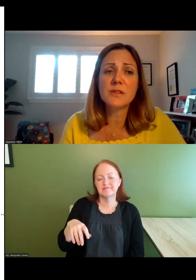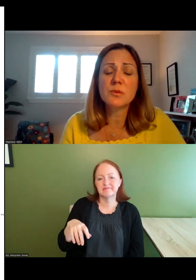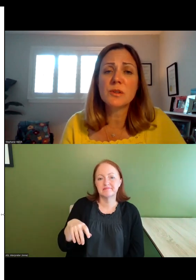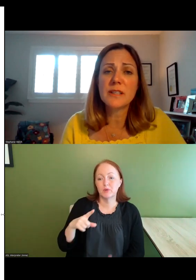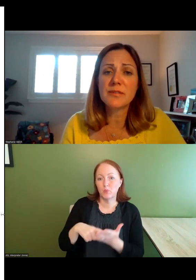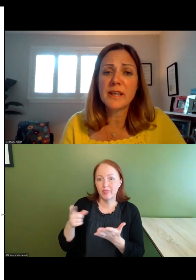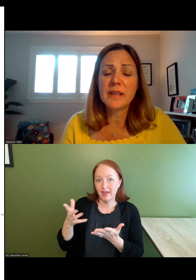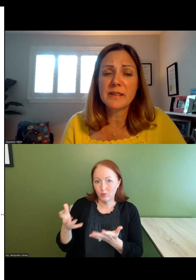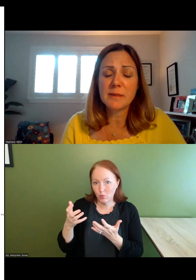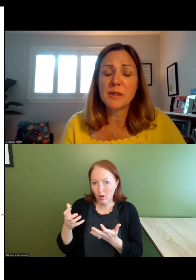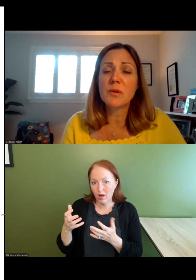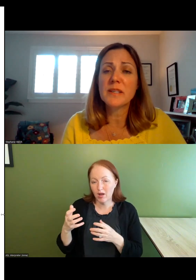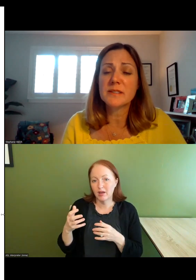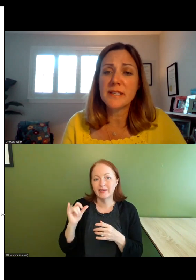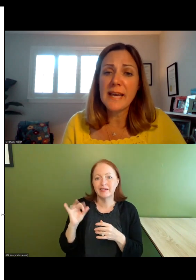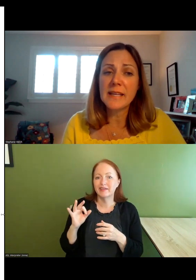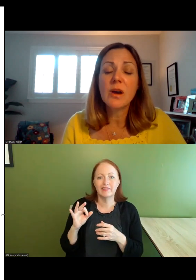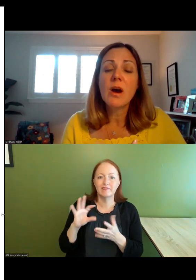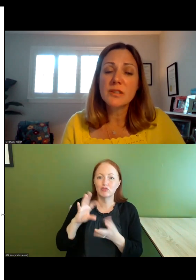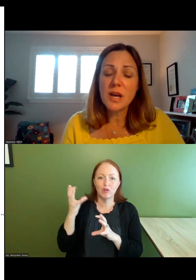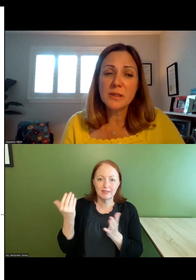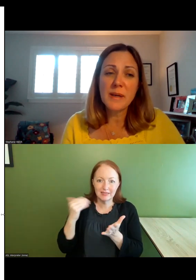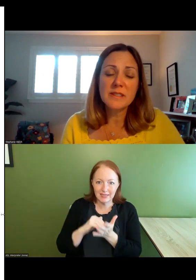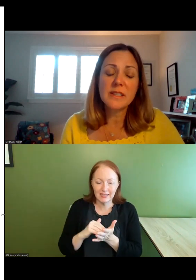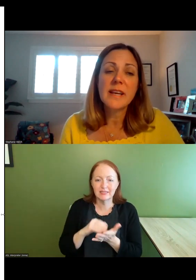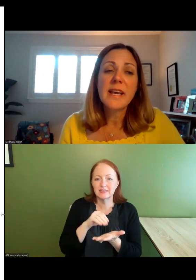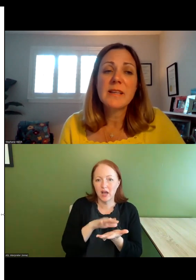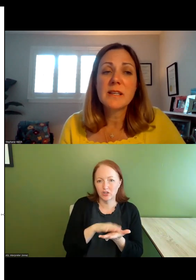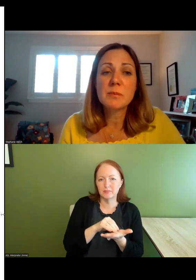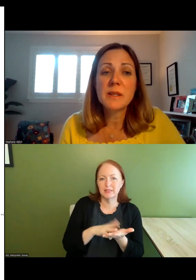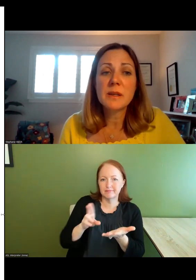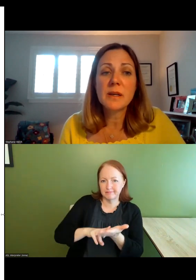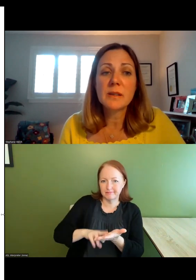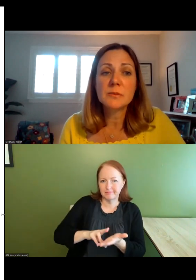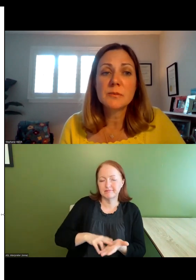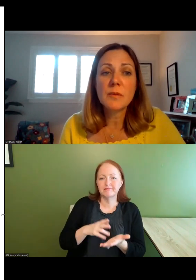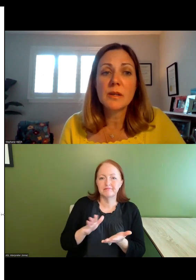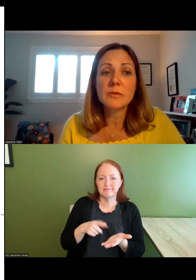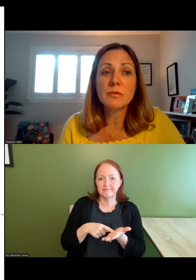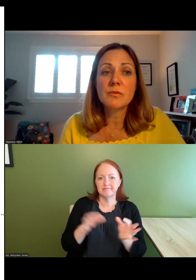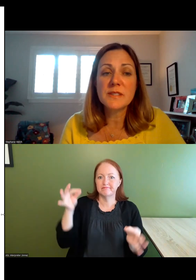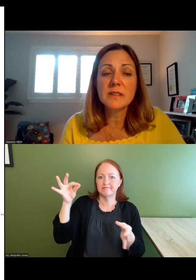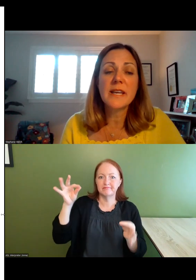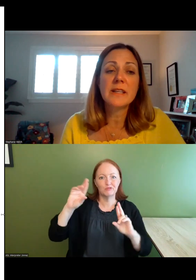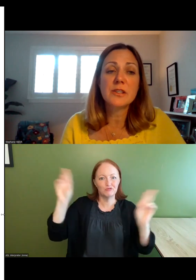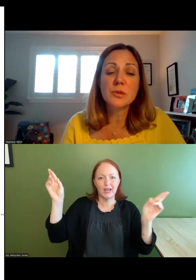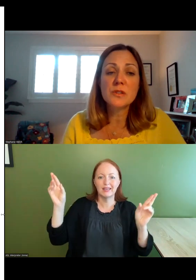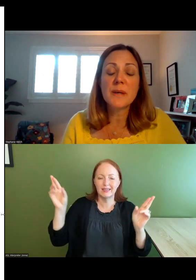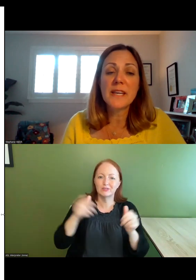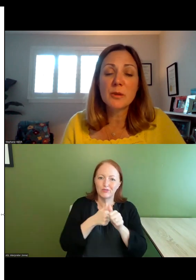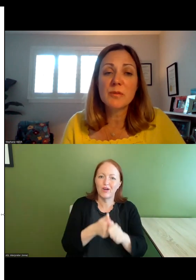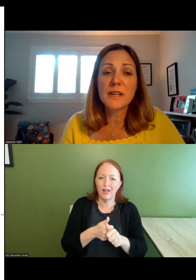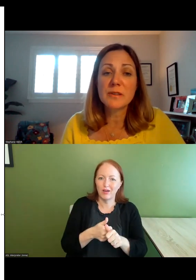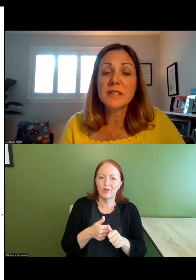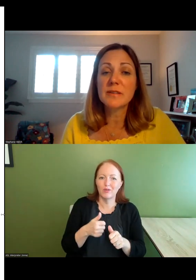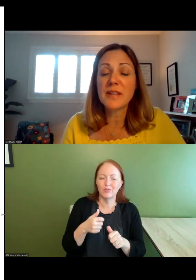of the individual, if they end up in crisis again, are documented and can be facilitated and used